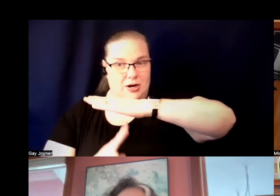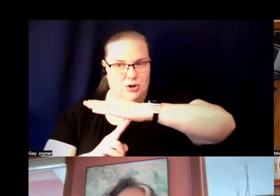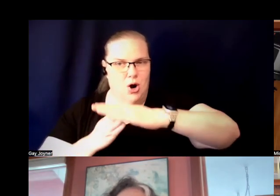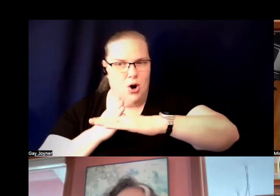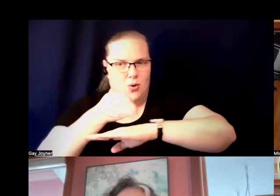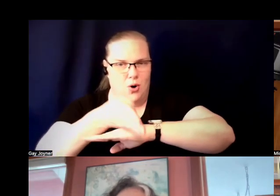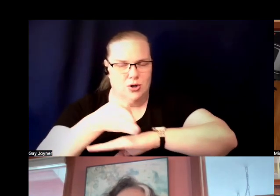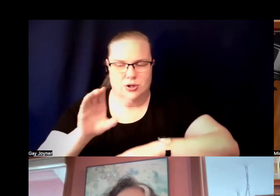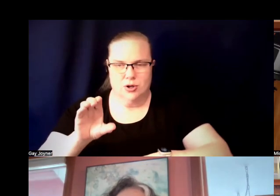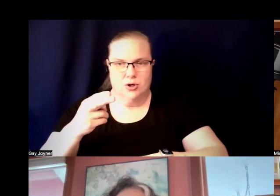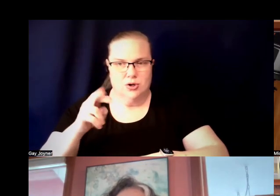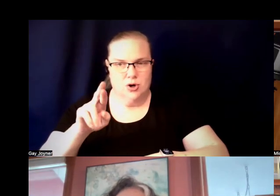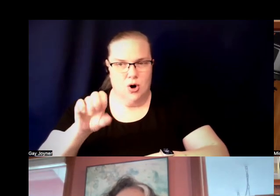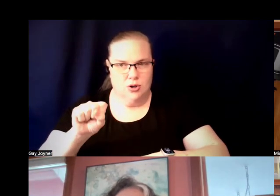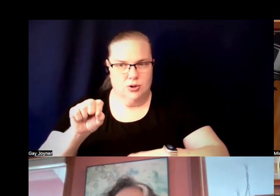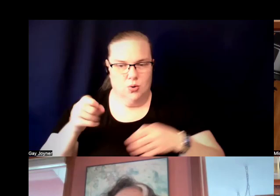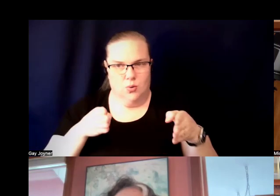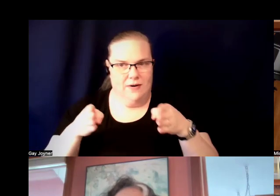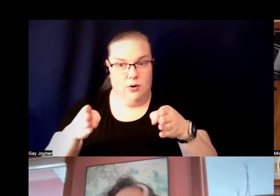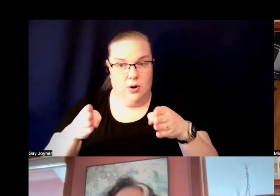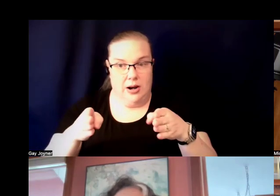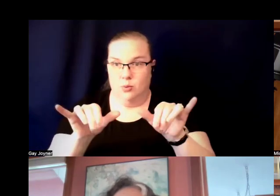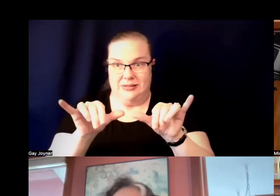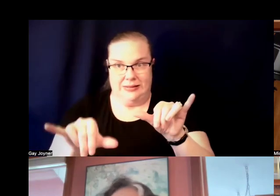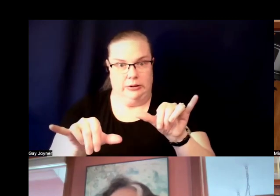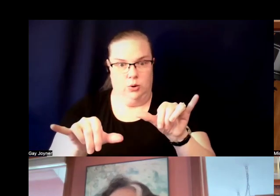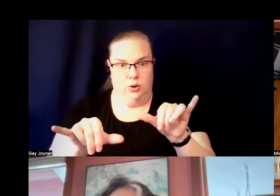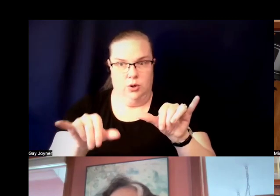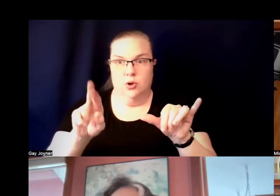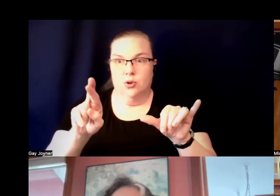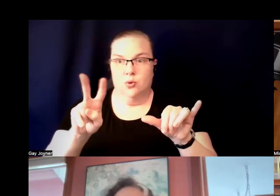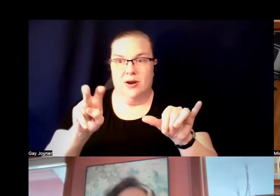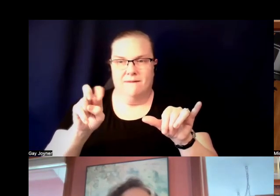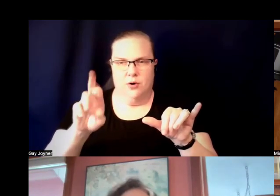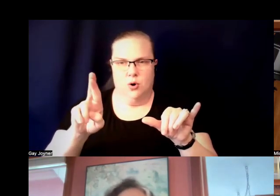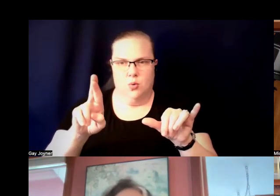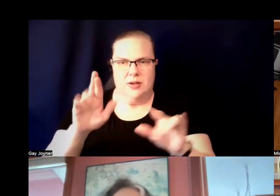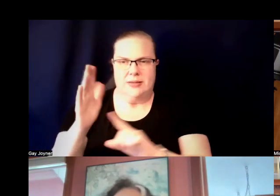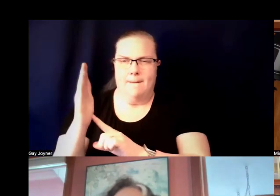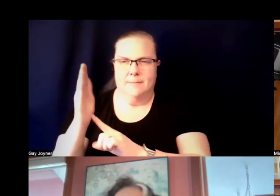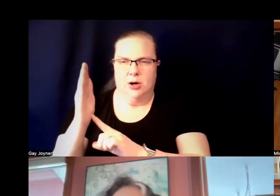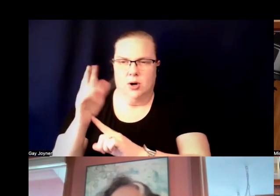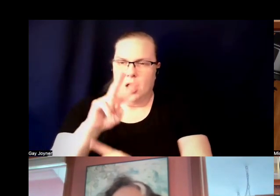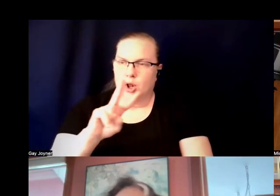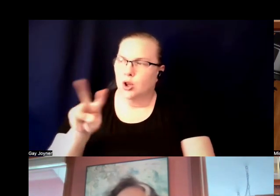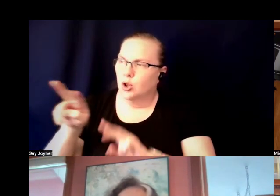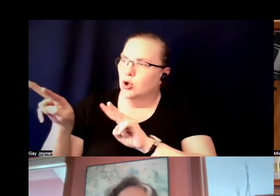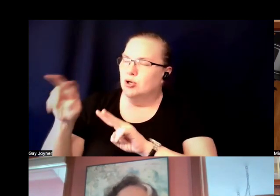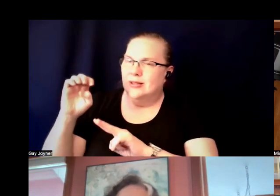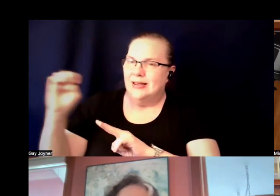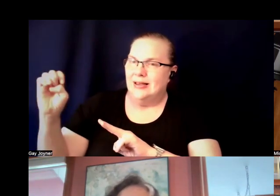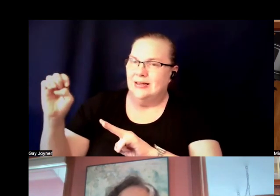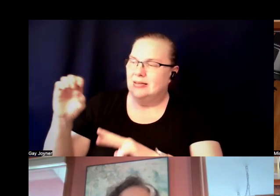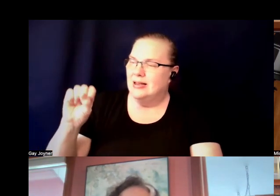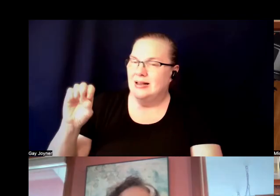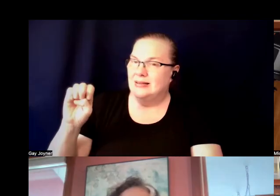Charles River, and it was very still, so the river was a mirror. And I looked to the east and I could see a seagull,